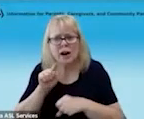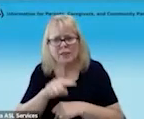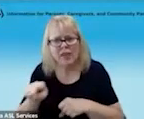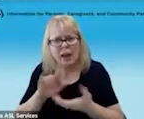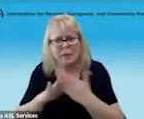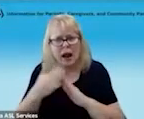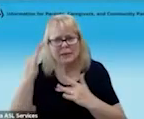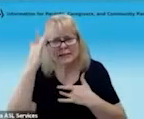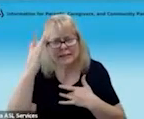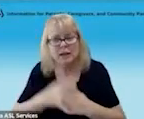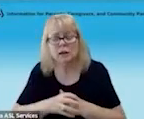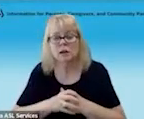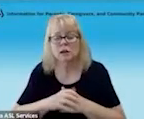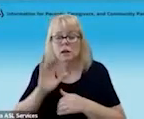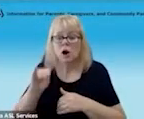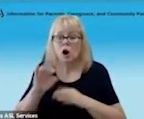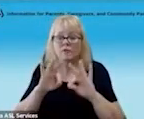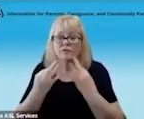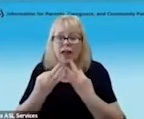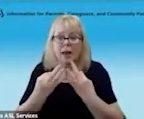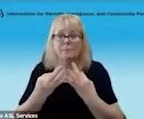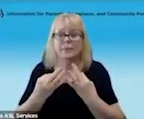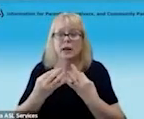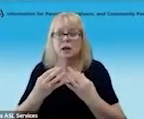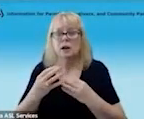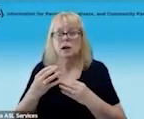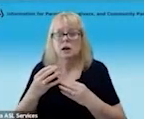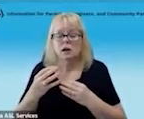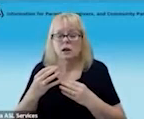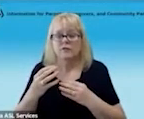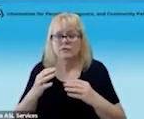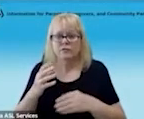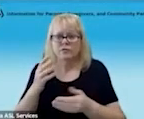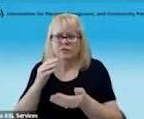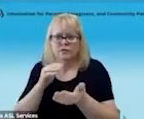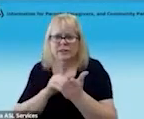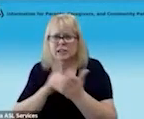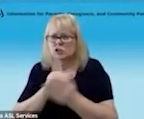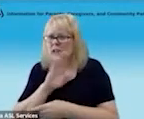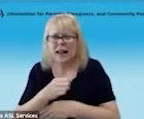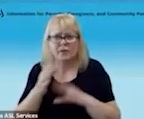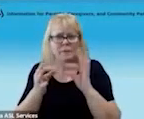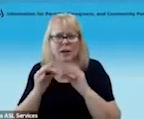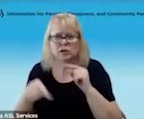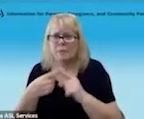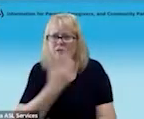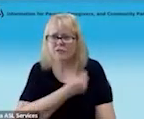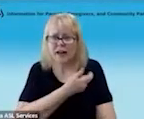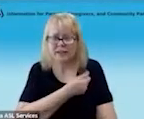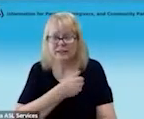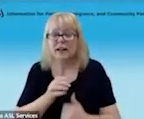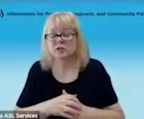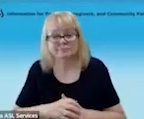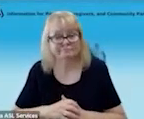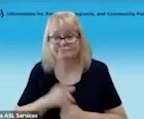her children could not take it, and she could not take time off from work to take care of her children if they get sick. Also,